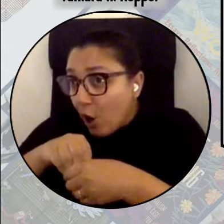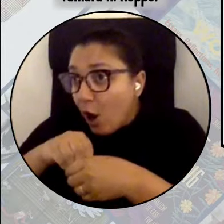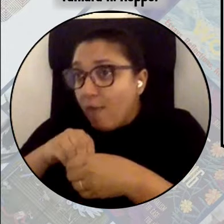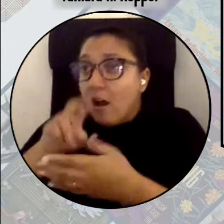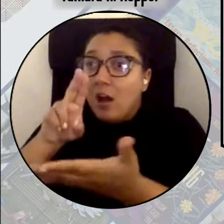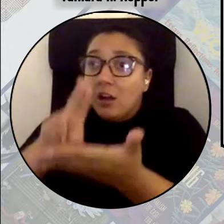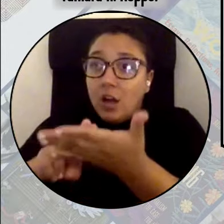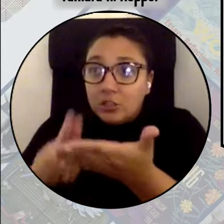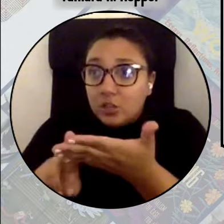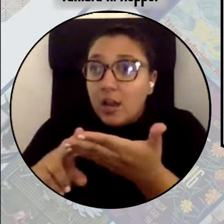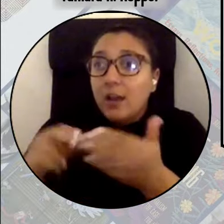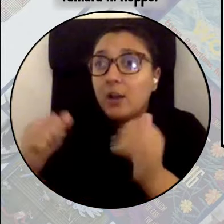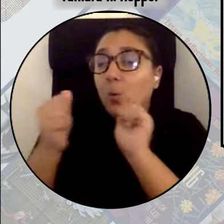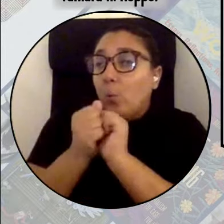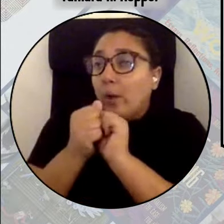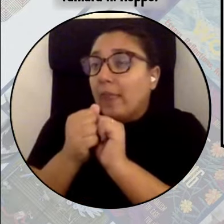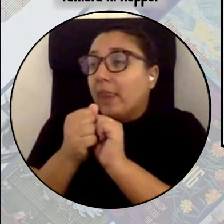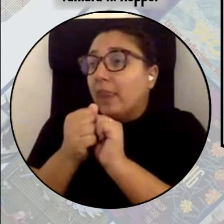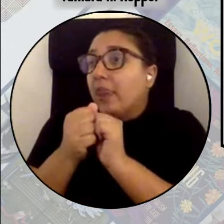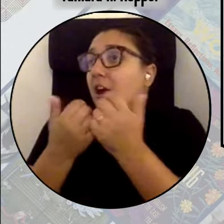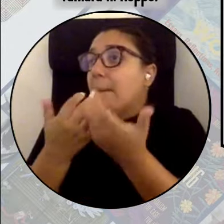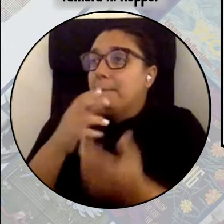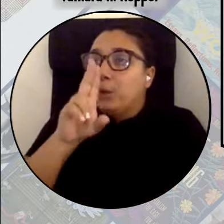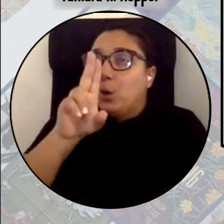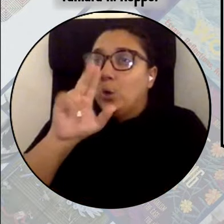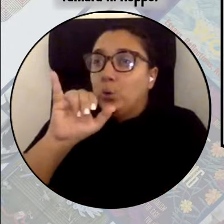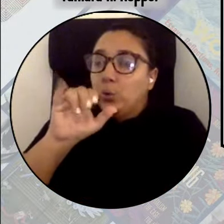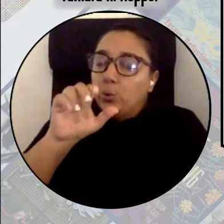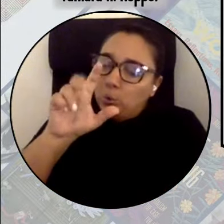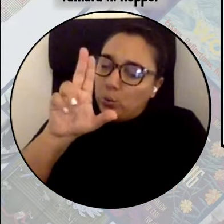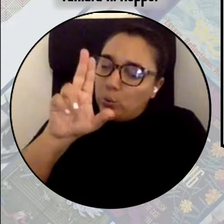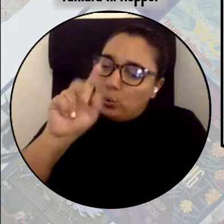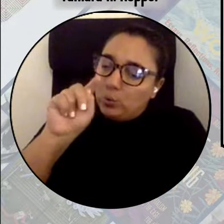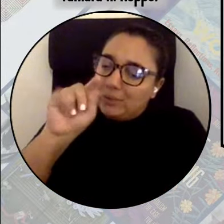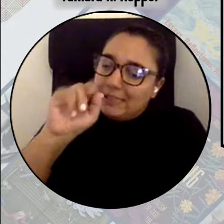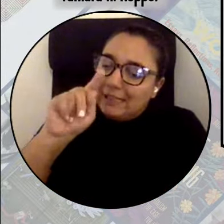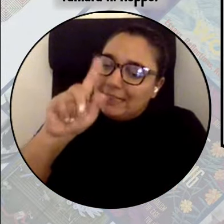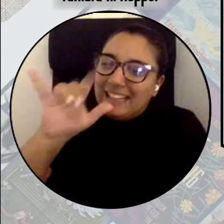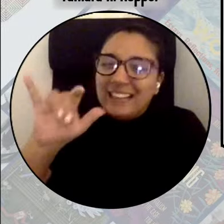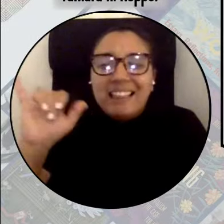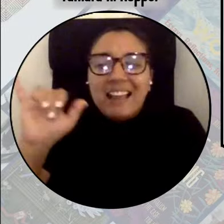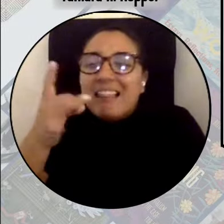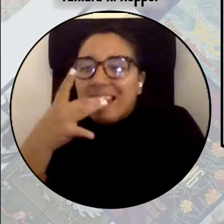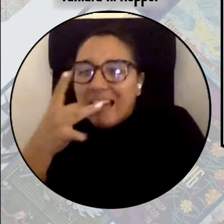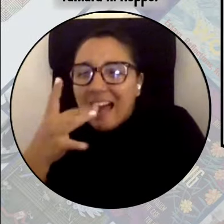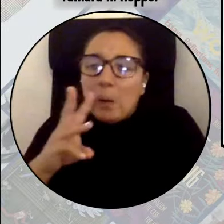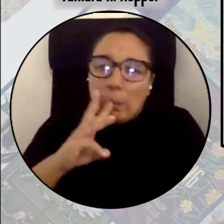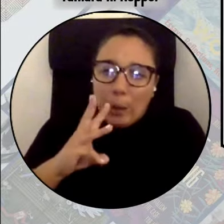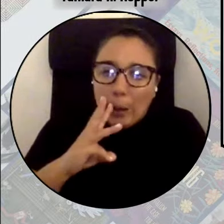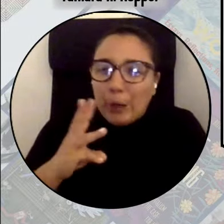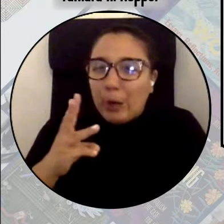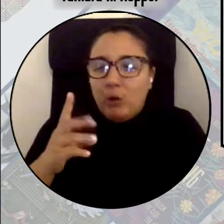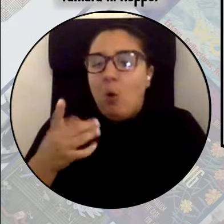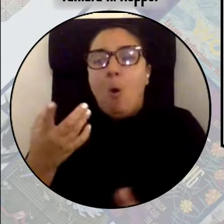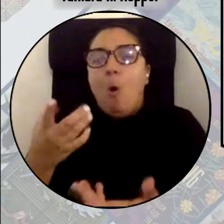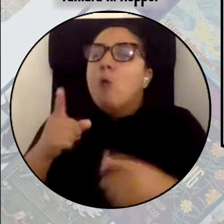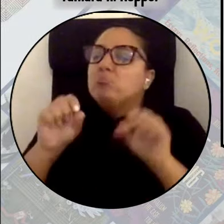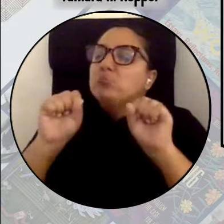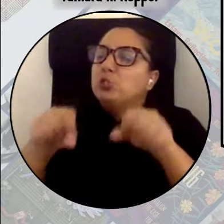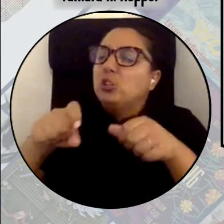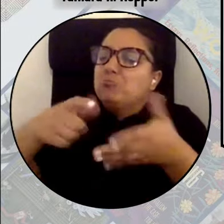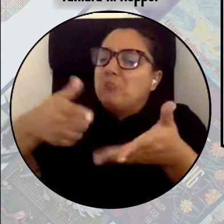public utilities companies or renting, as you've seen other cities sometimes do in a very vicious way to immigrants. Sometimes it